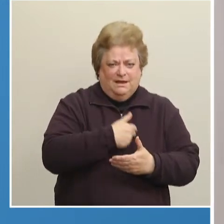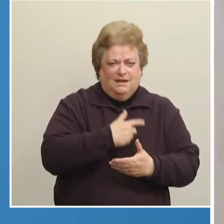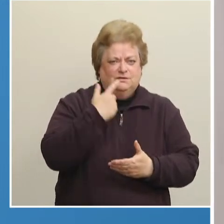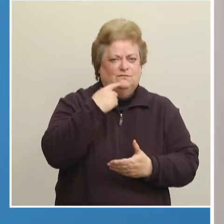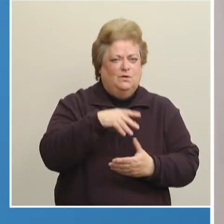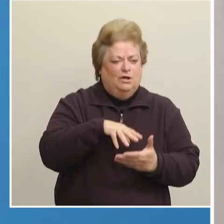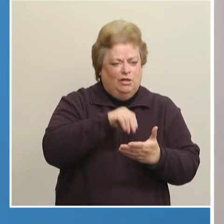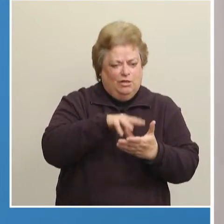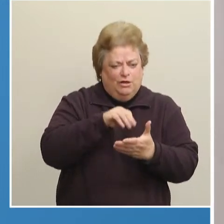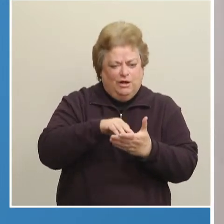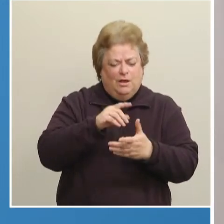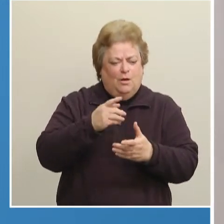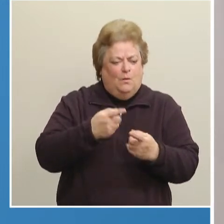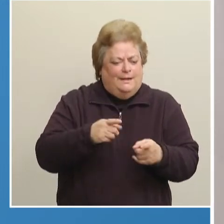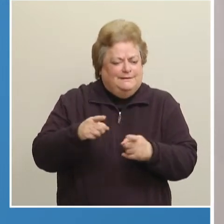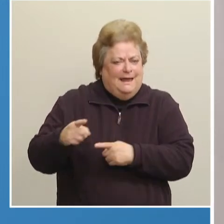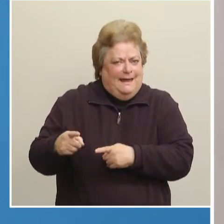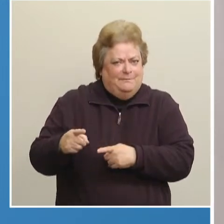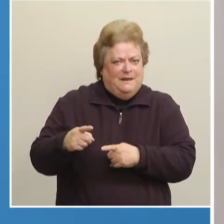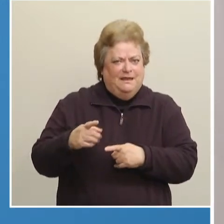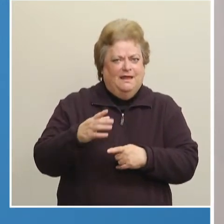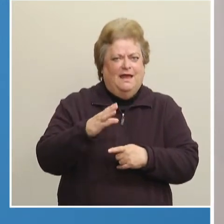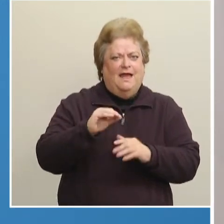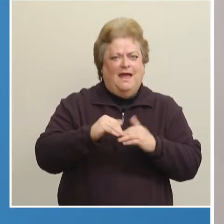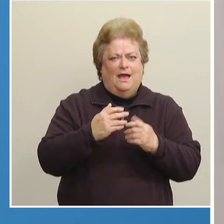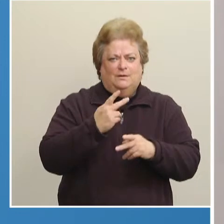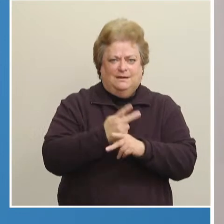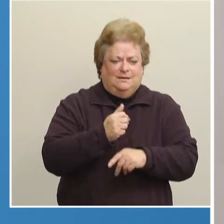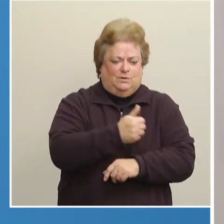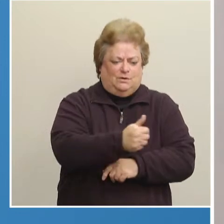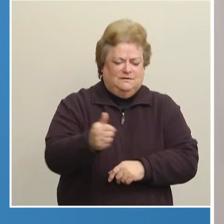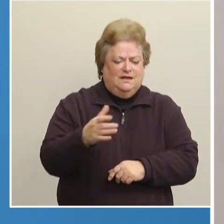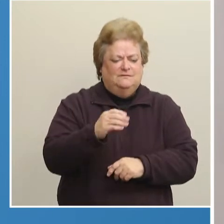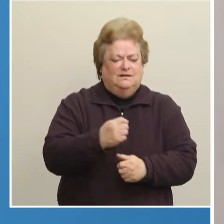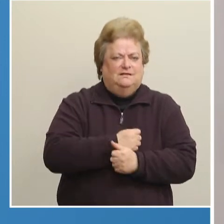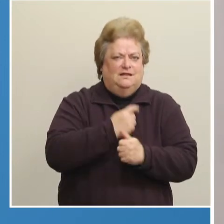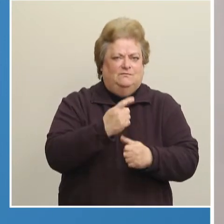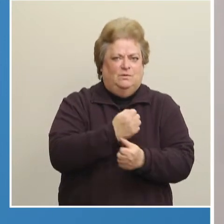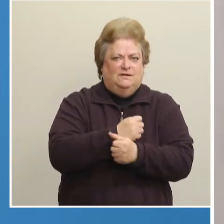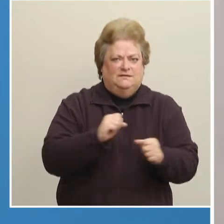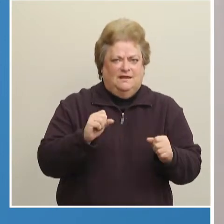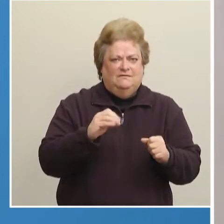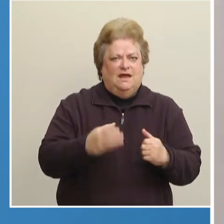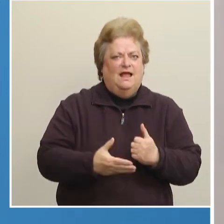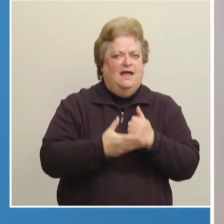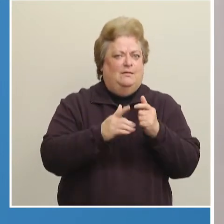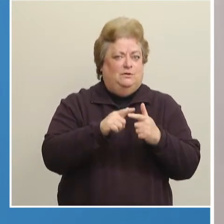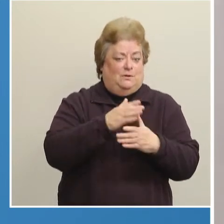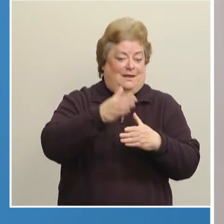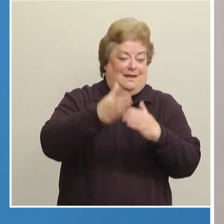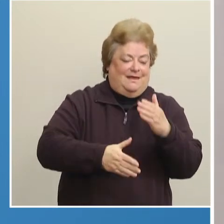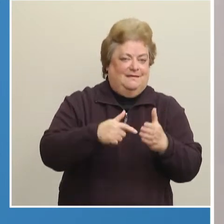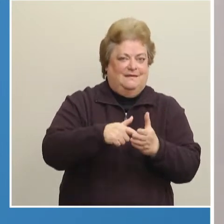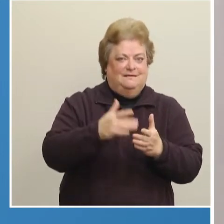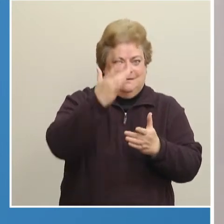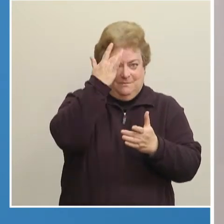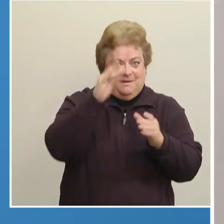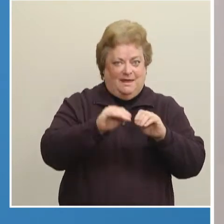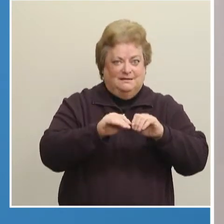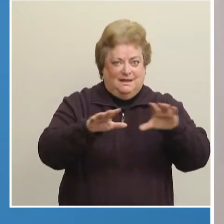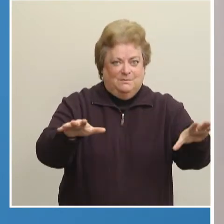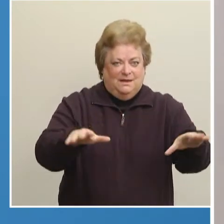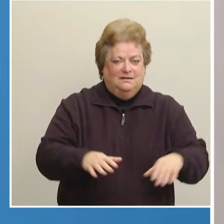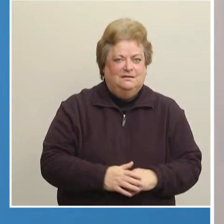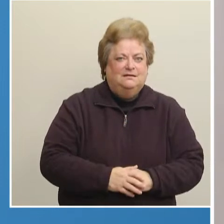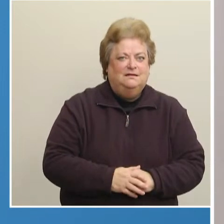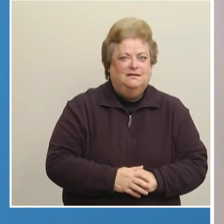the latest local developments, about how to keep yourself and your loved ones safe, and how to help end this pandemic. As our